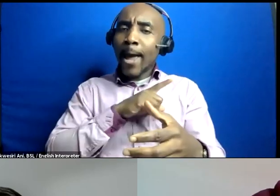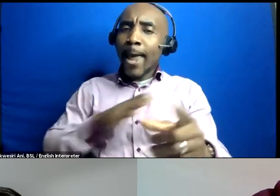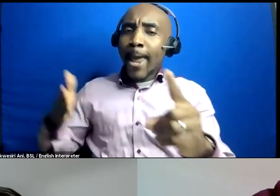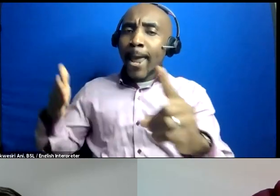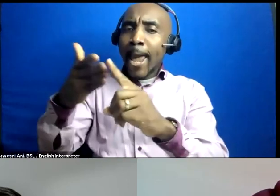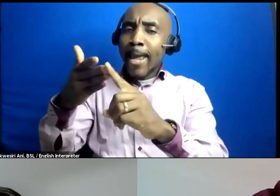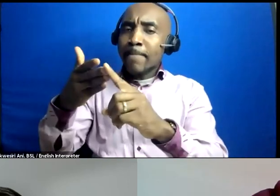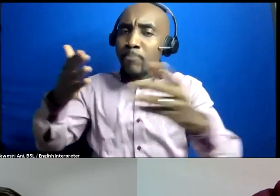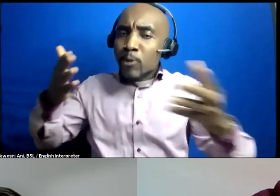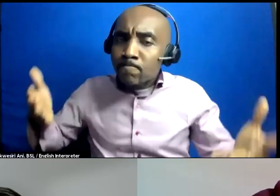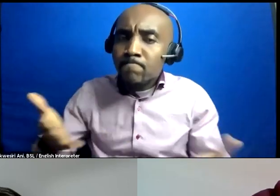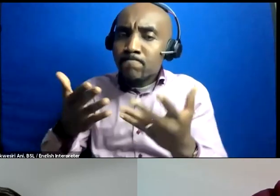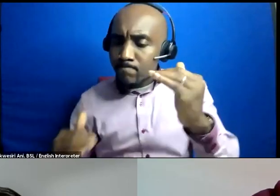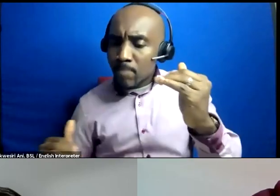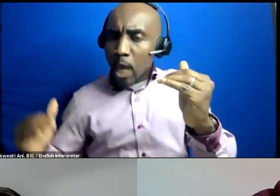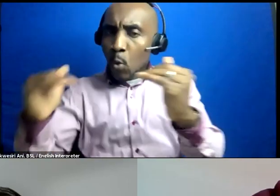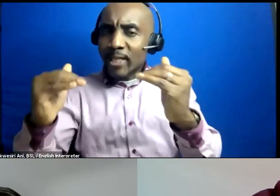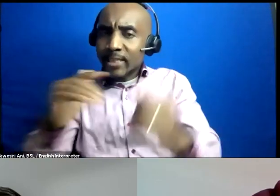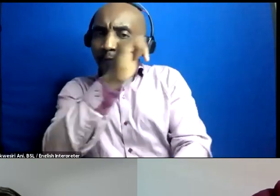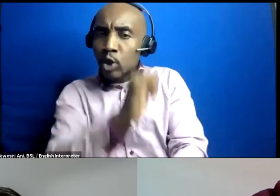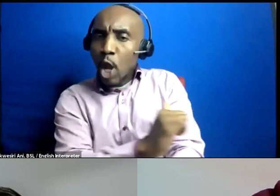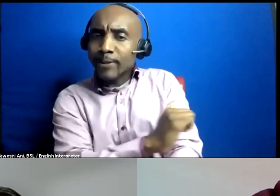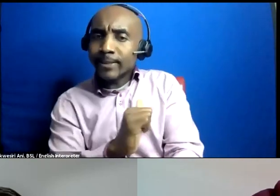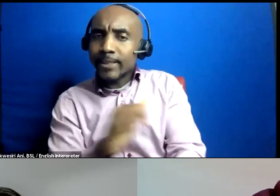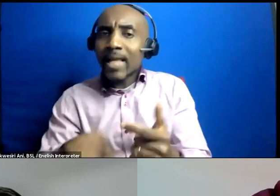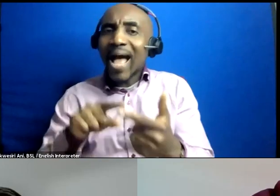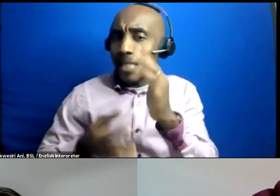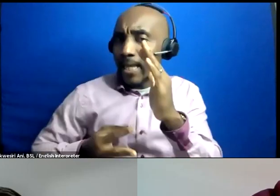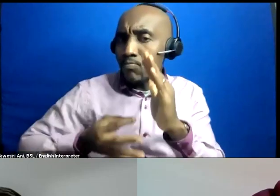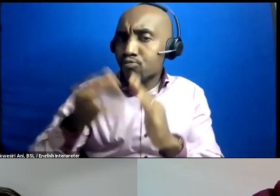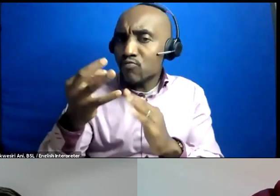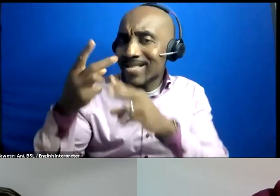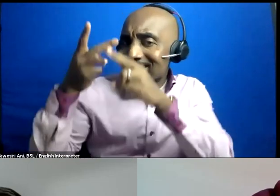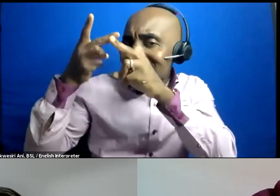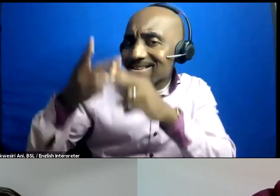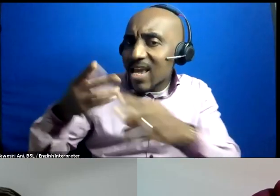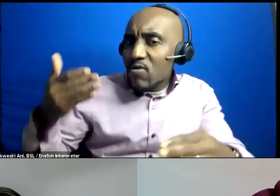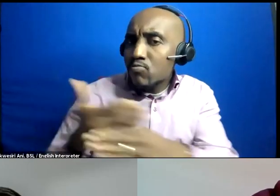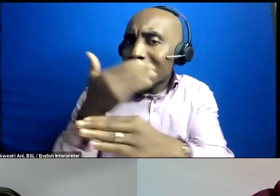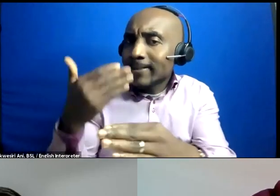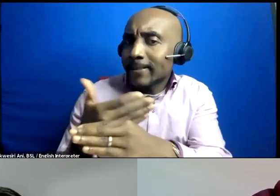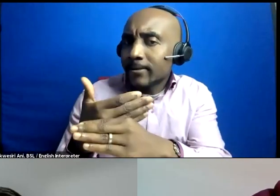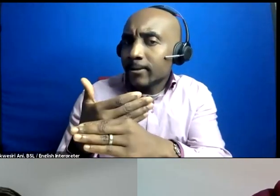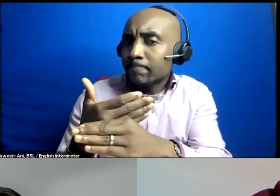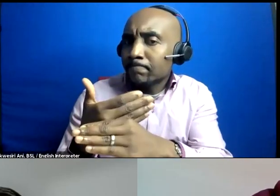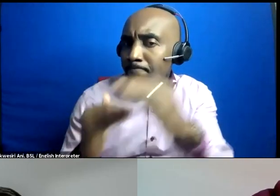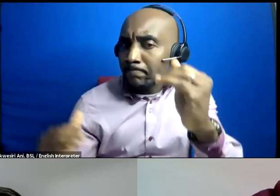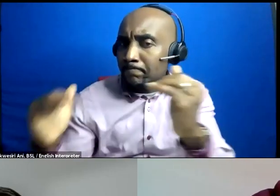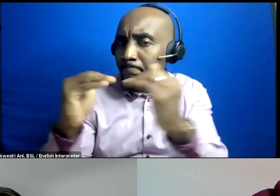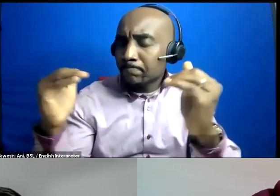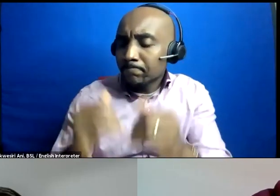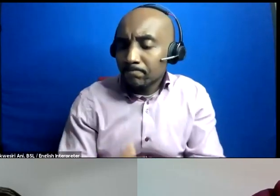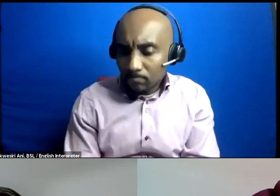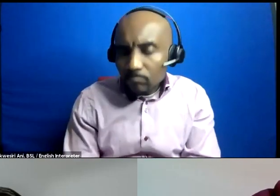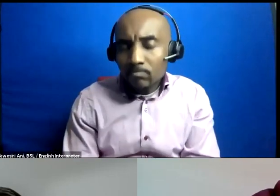for equality among its nurses and improvement in care and practice. The philosophy